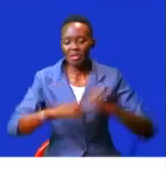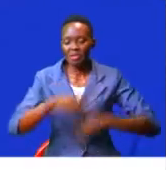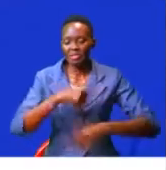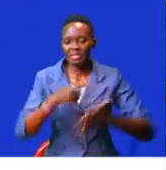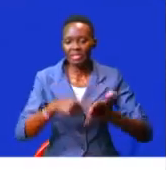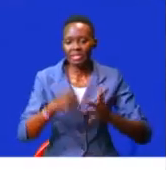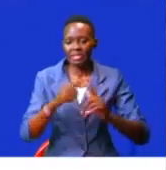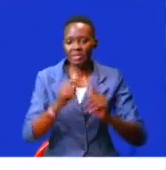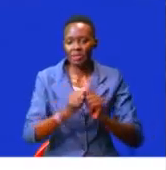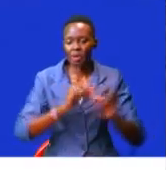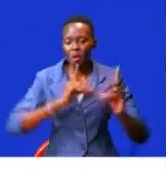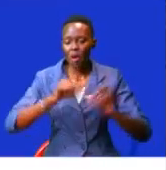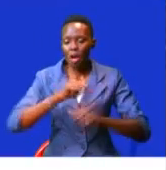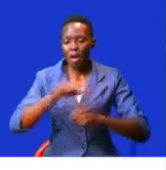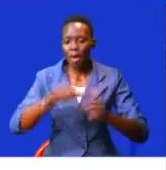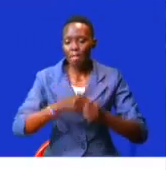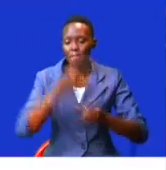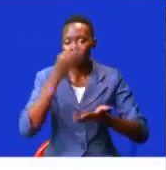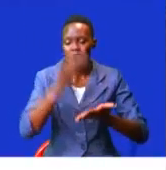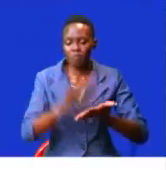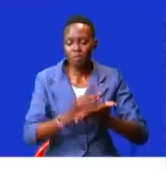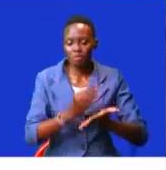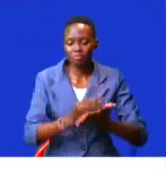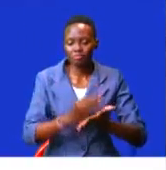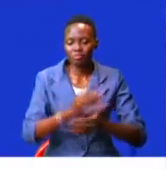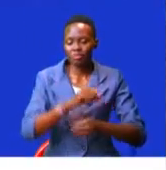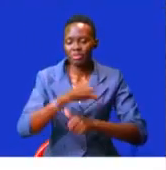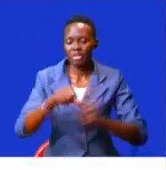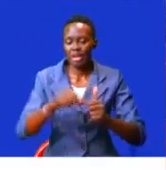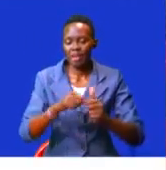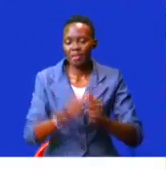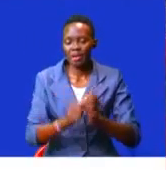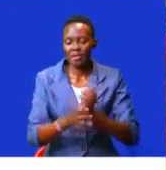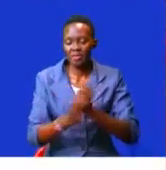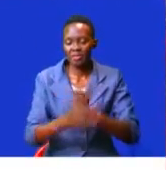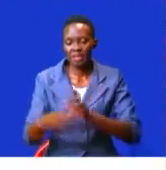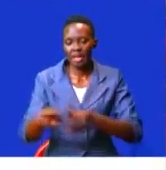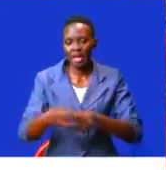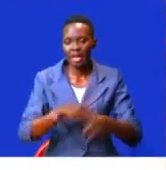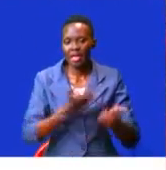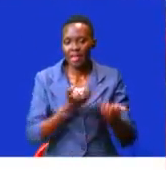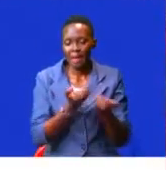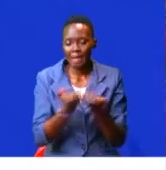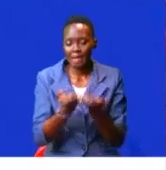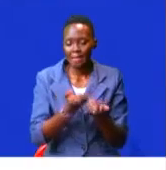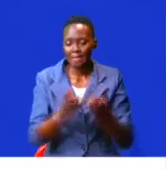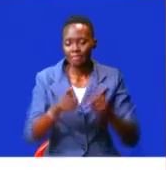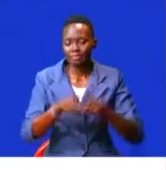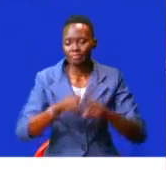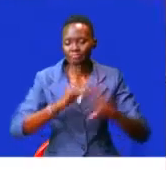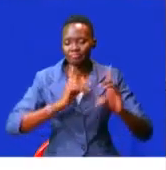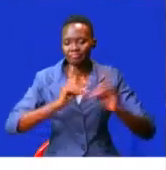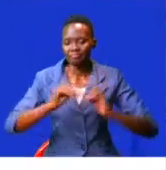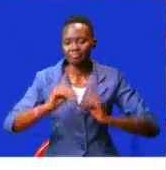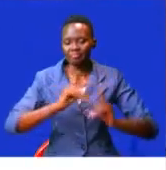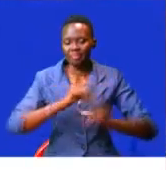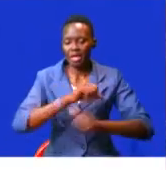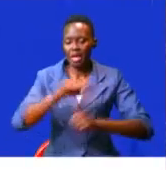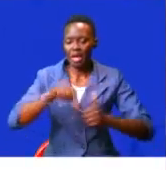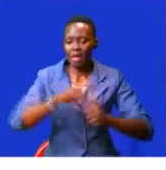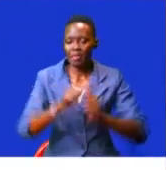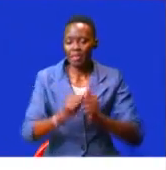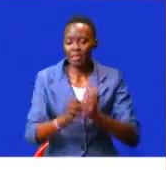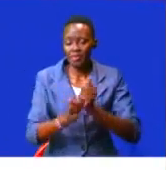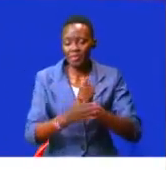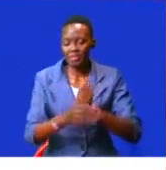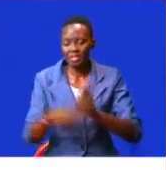popularize, talk about fish as a business, talk about